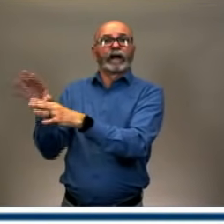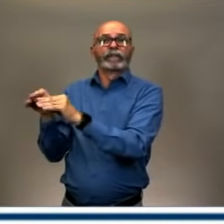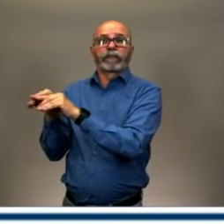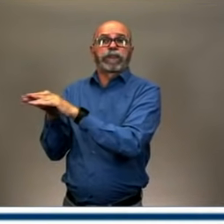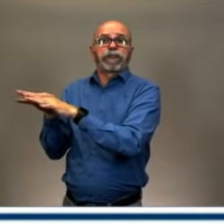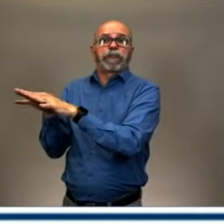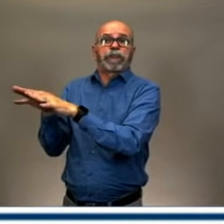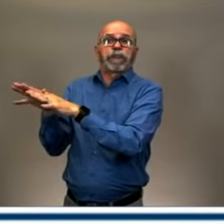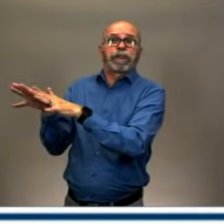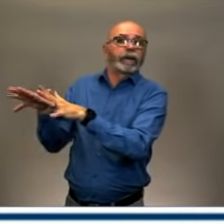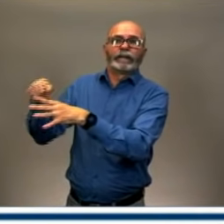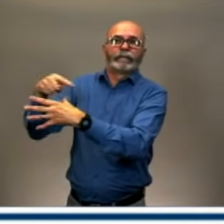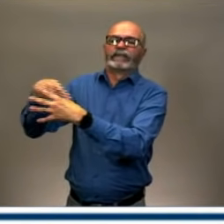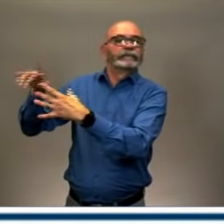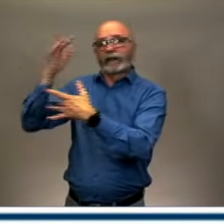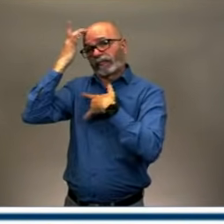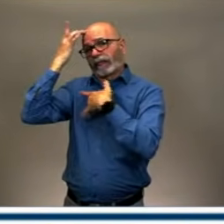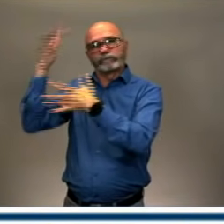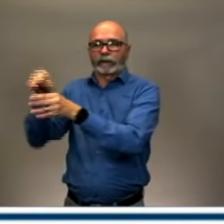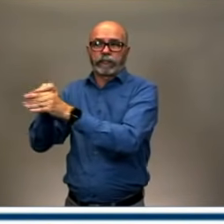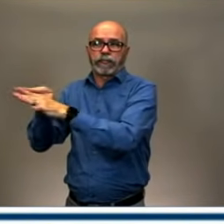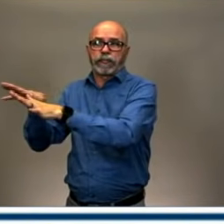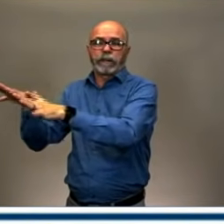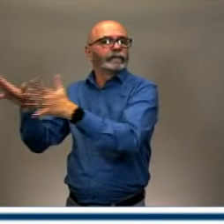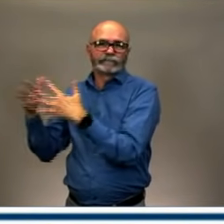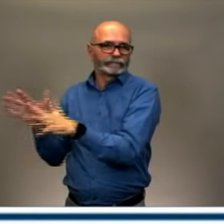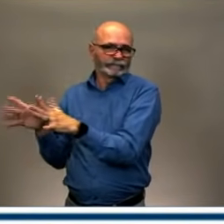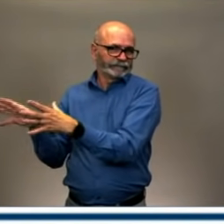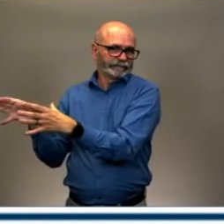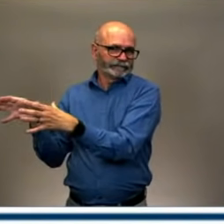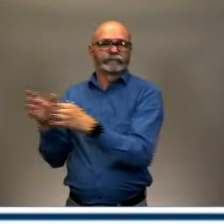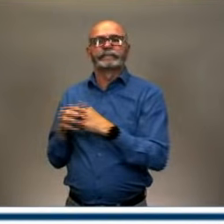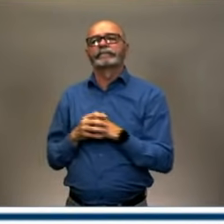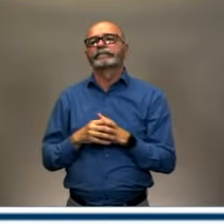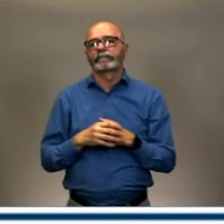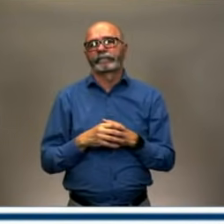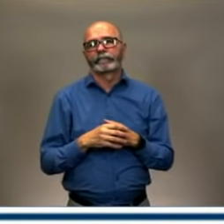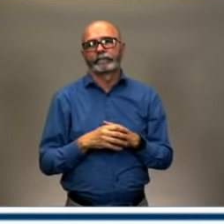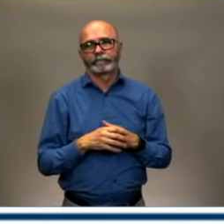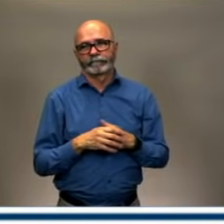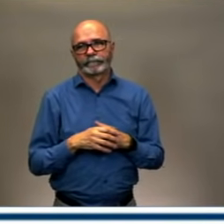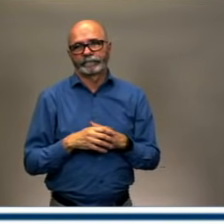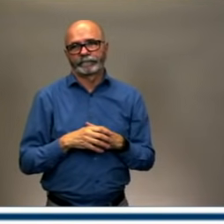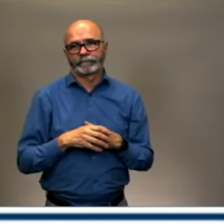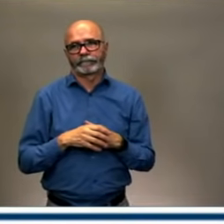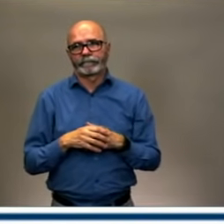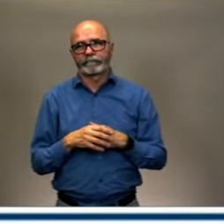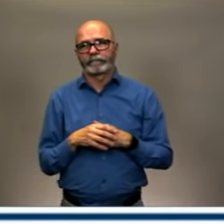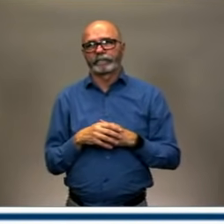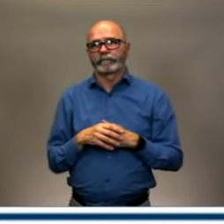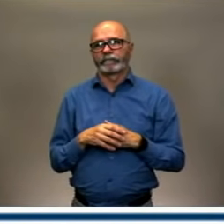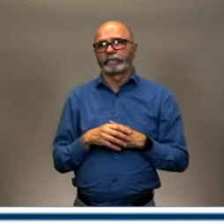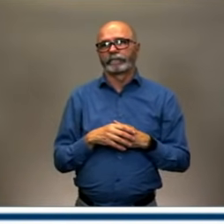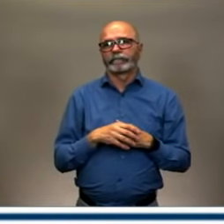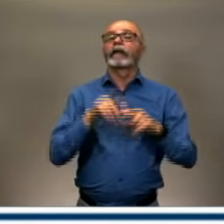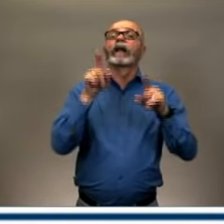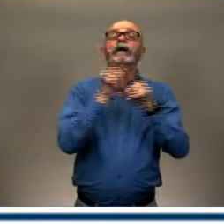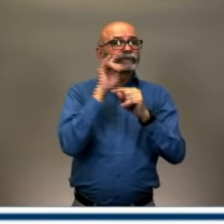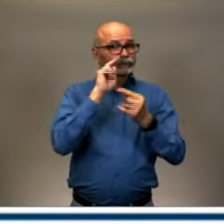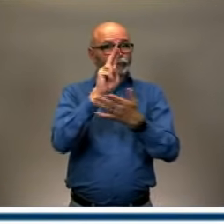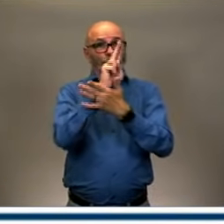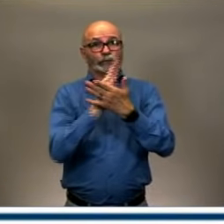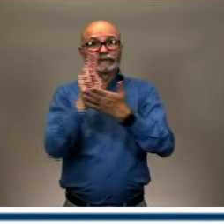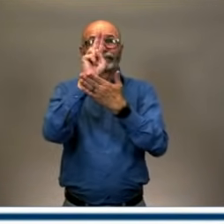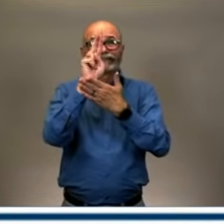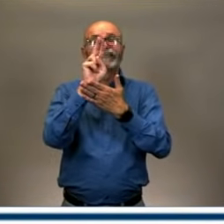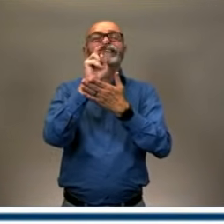are not infectious and able to take that out into communities. We're also starting to welcome our post-secondary students back to Nova Scotia